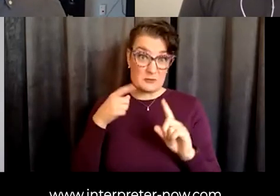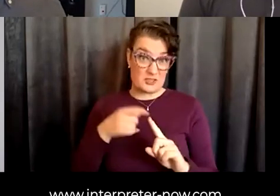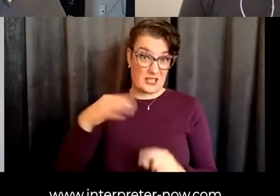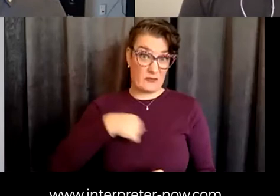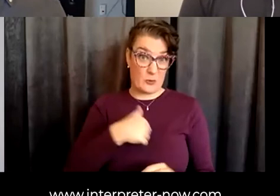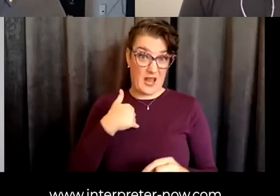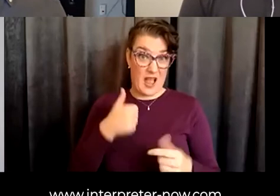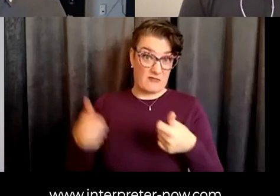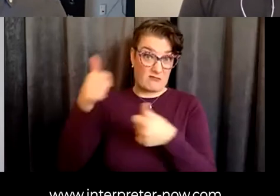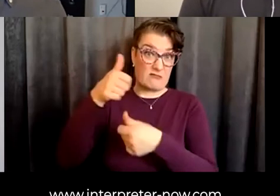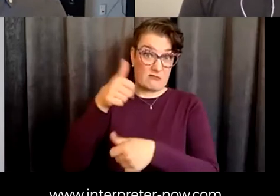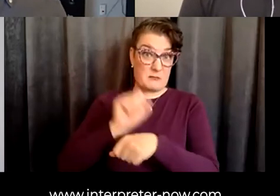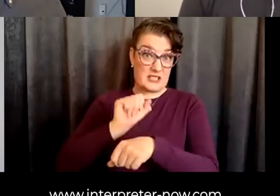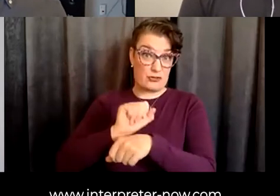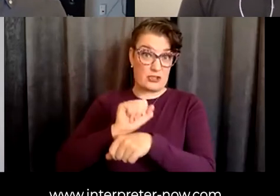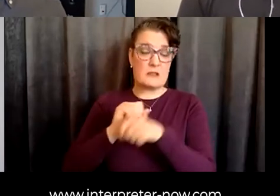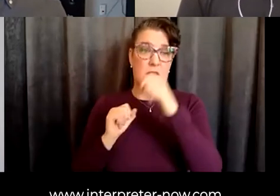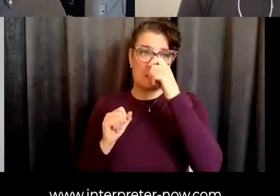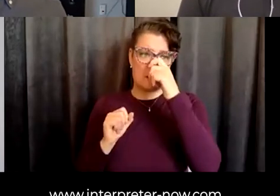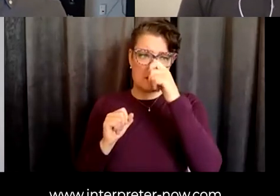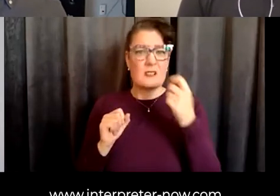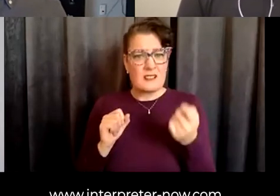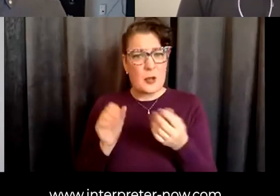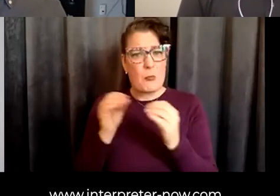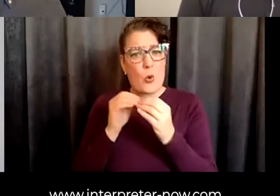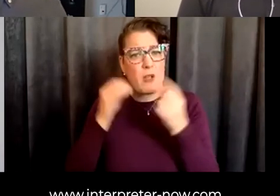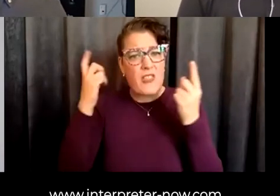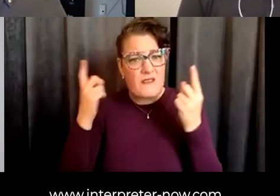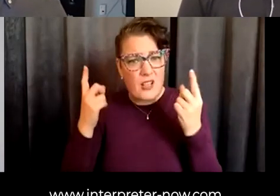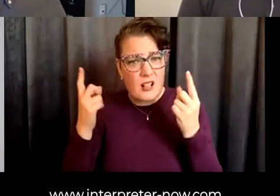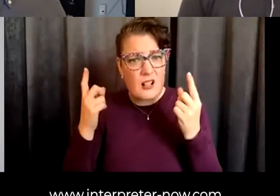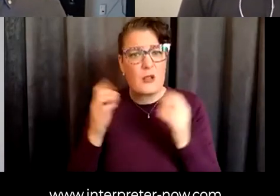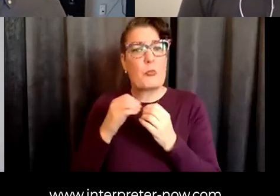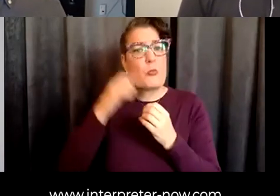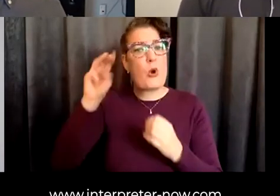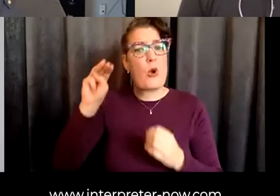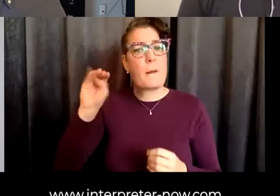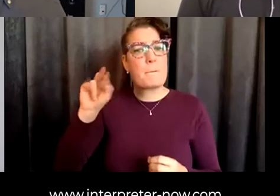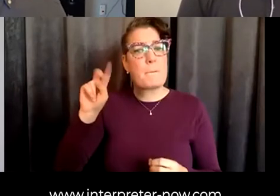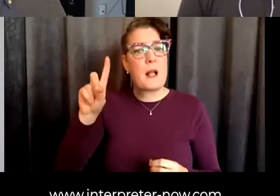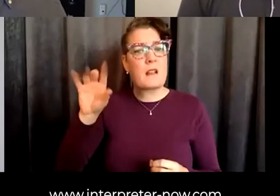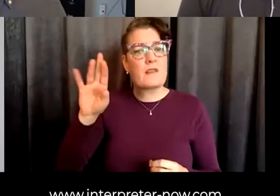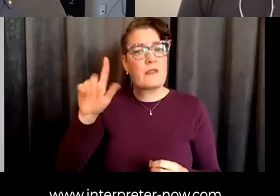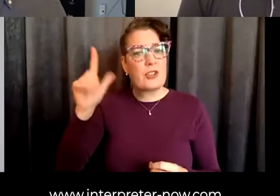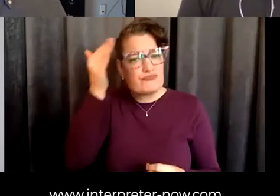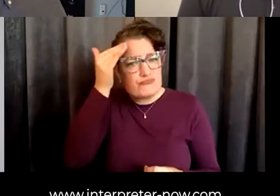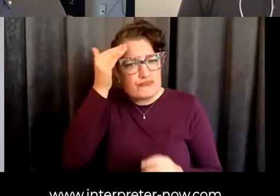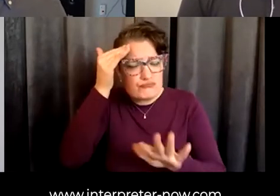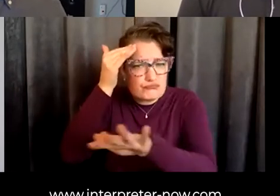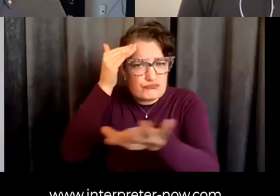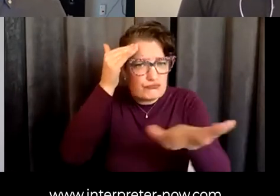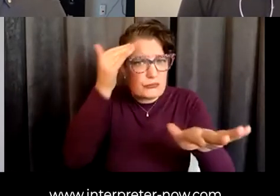power, can be more thoughtful and be more mindful of what's going on with our people.